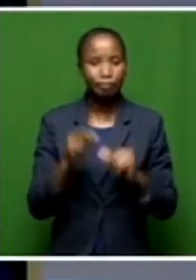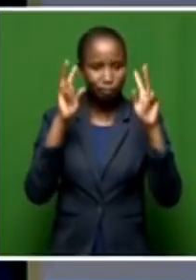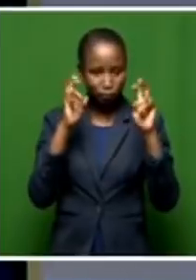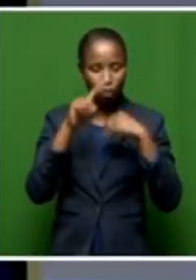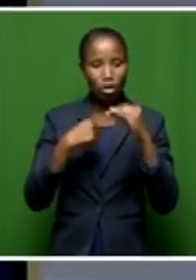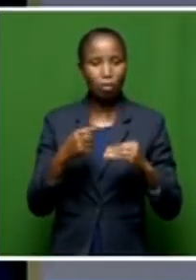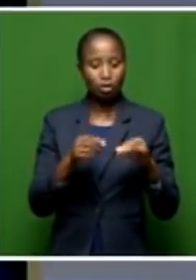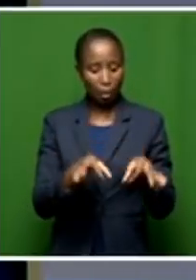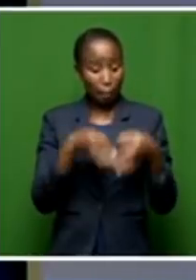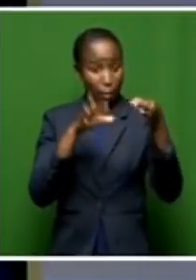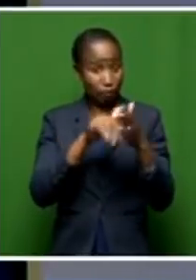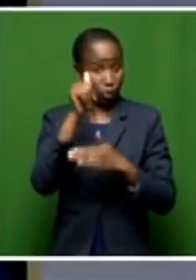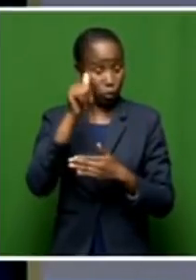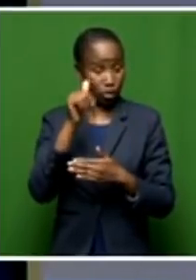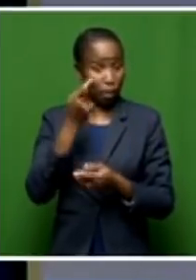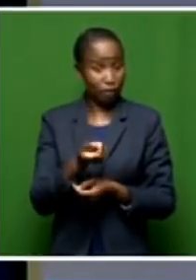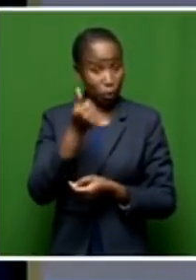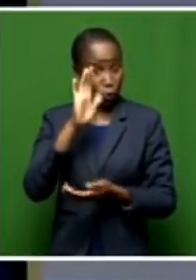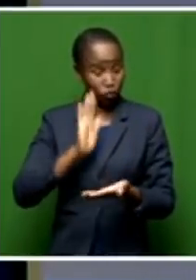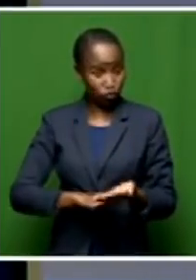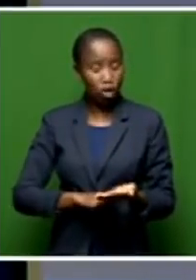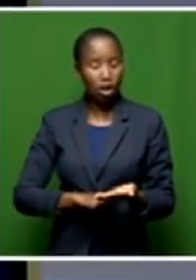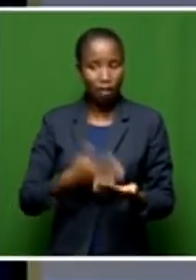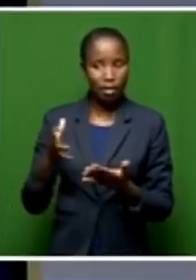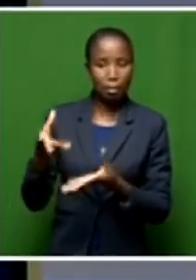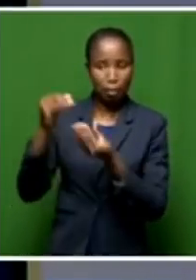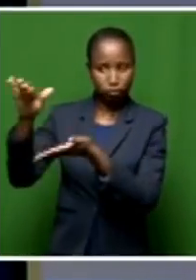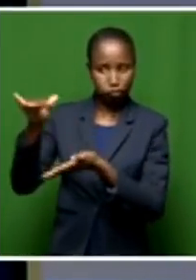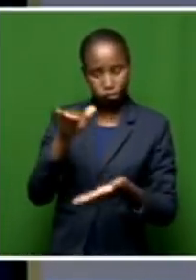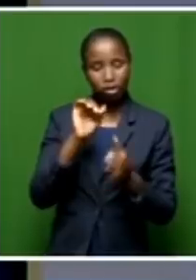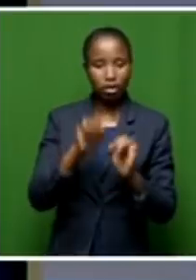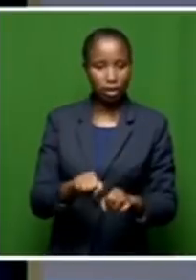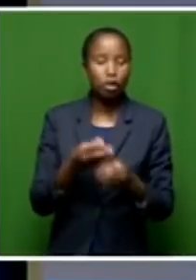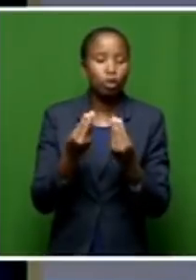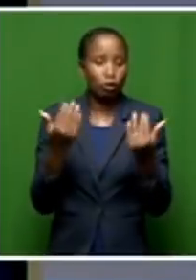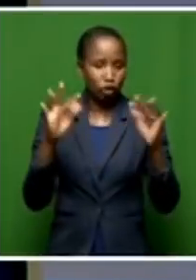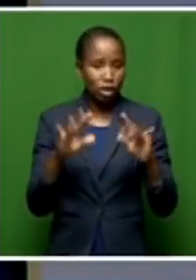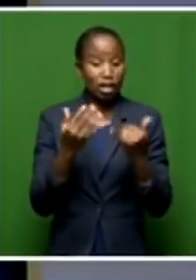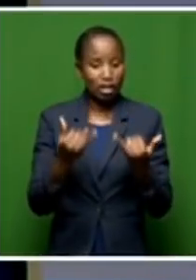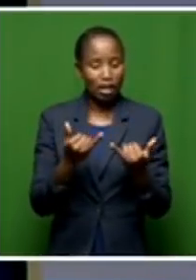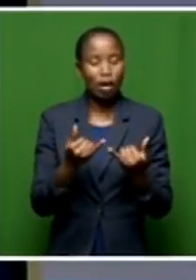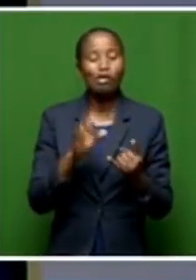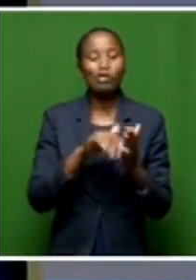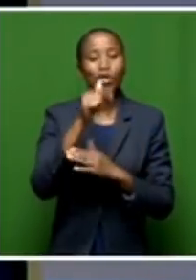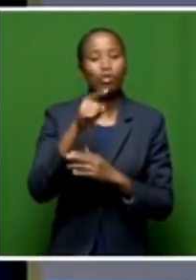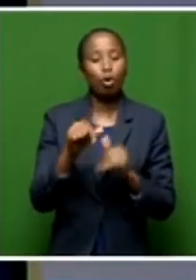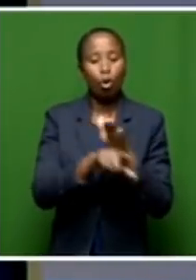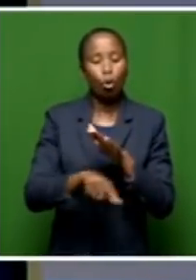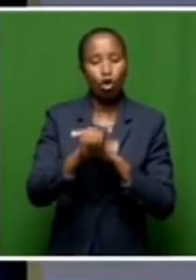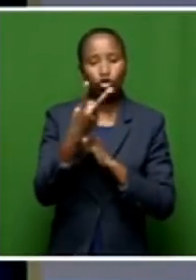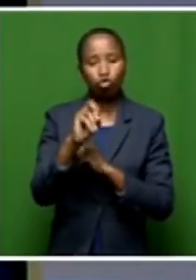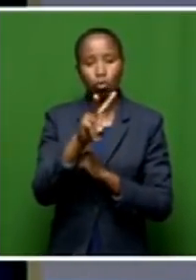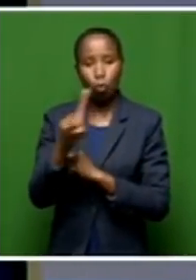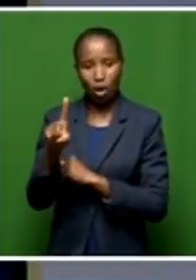of course, attended to this. Voting in the 2021 local government elections ended last night across the country with 8